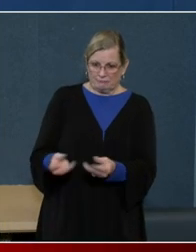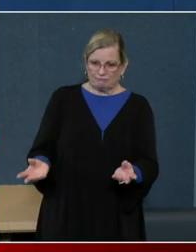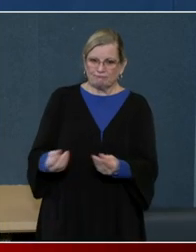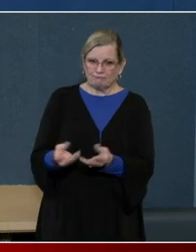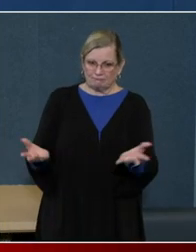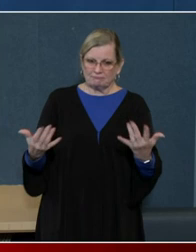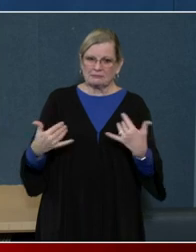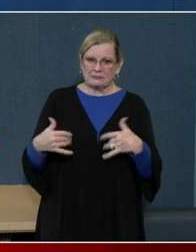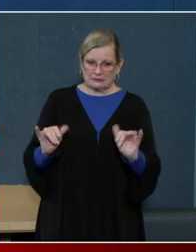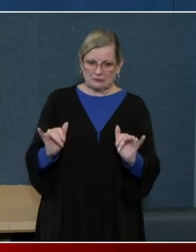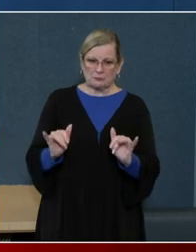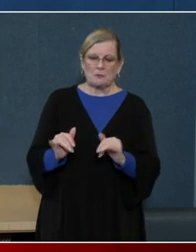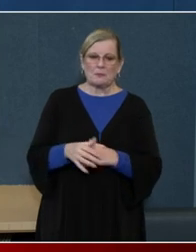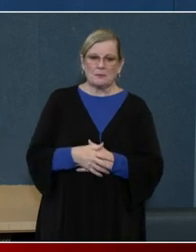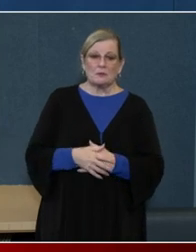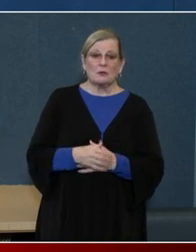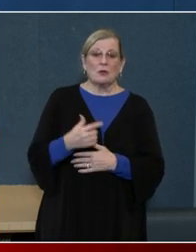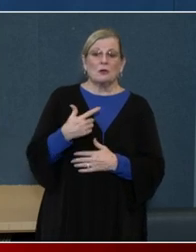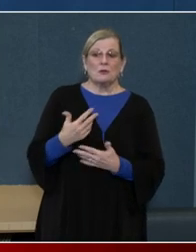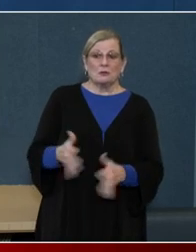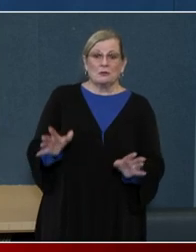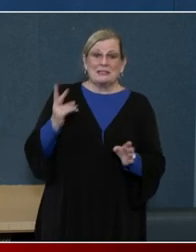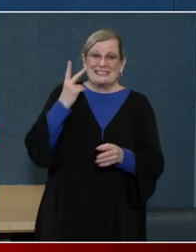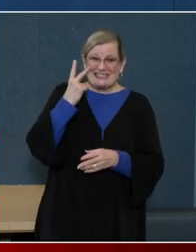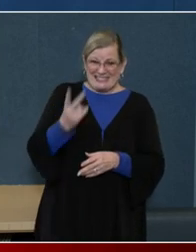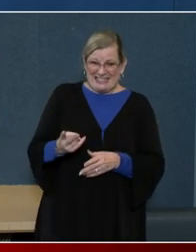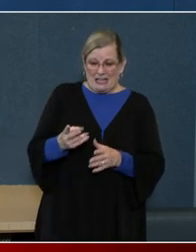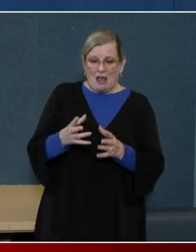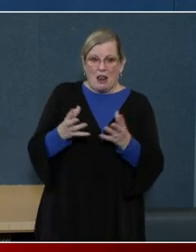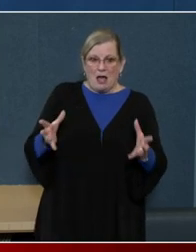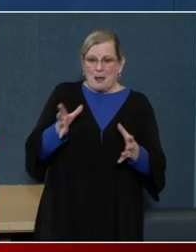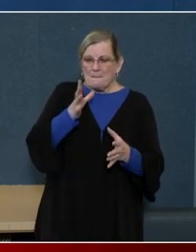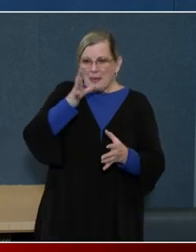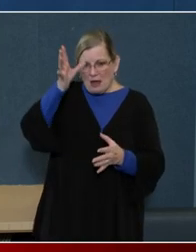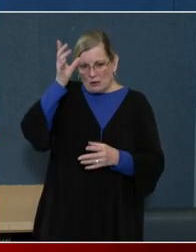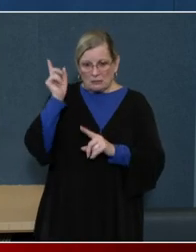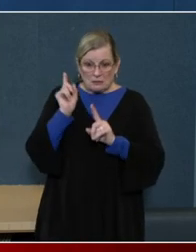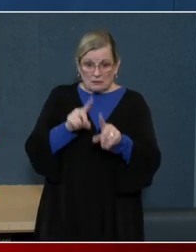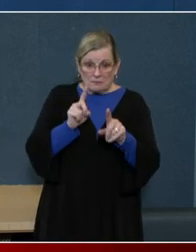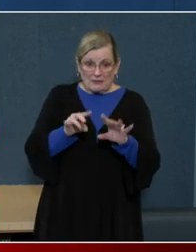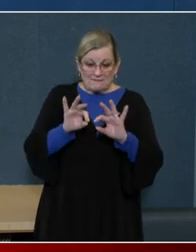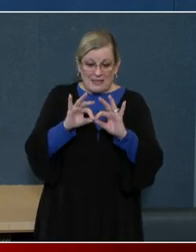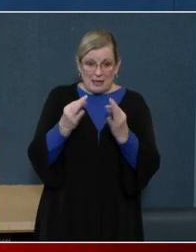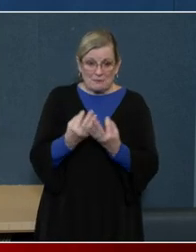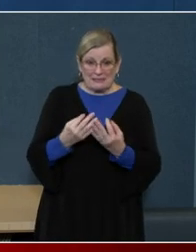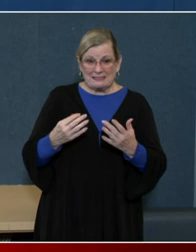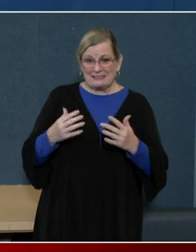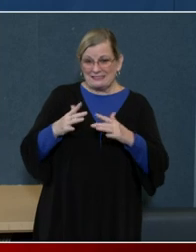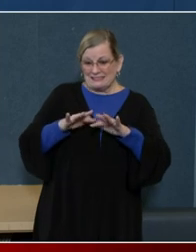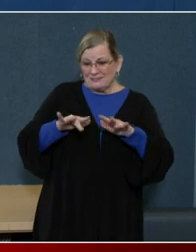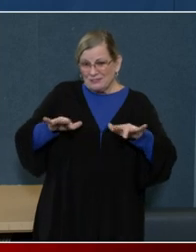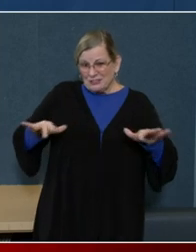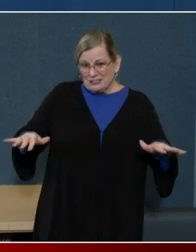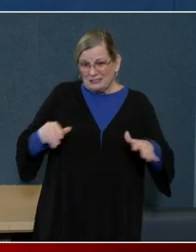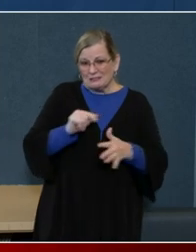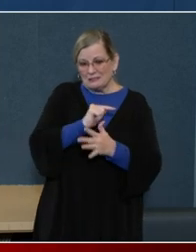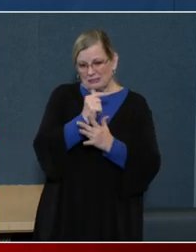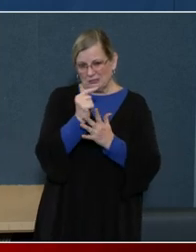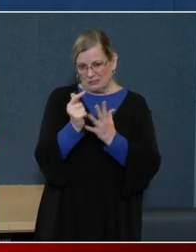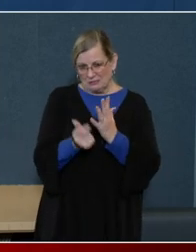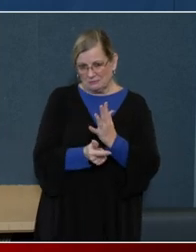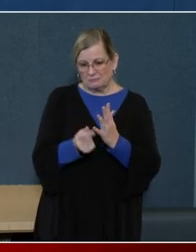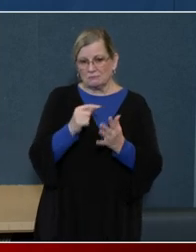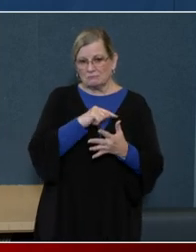families in our Parent University Series, which has helped families navigate the new school year. We've seen over about 12,000